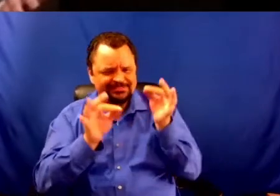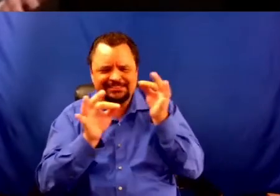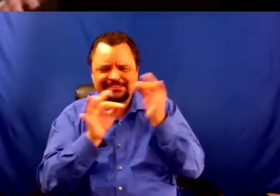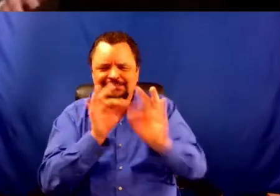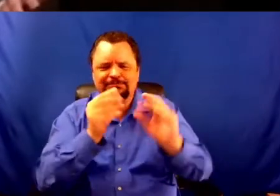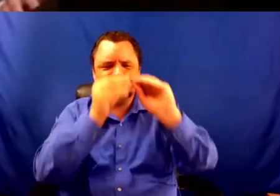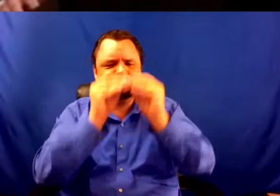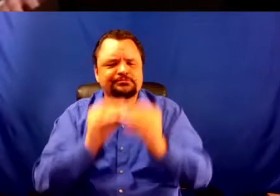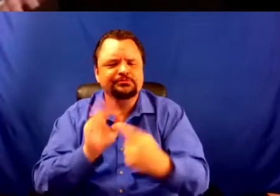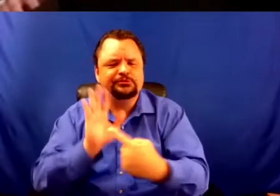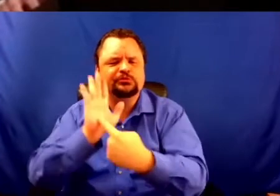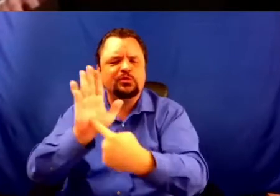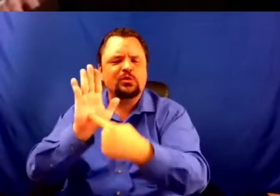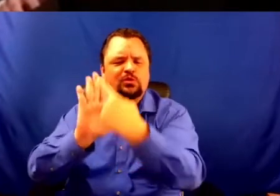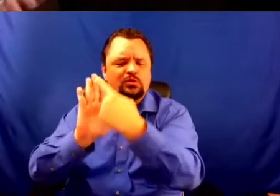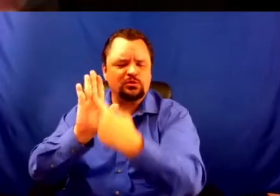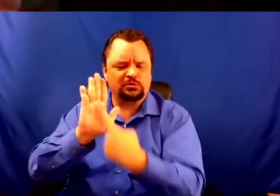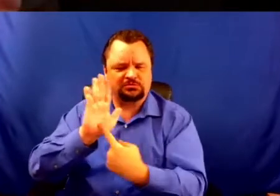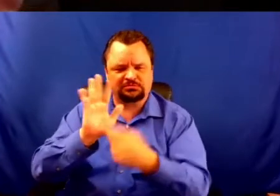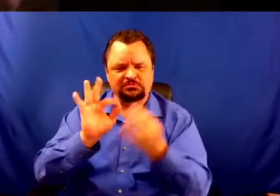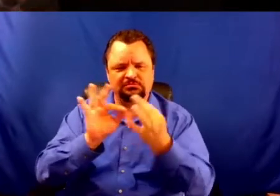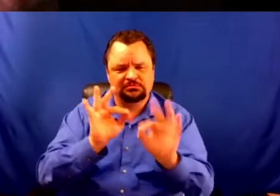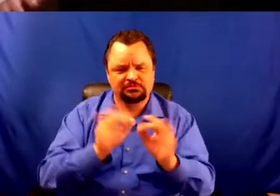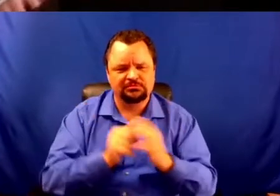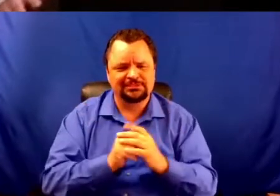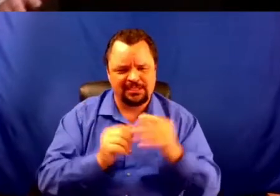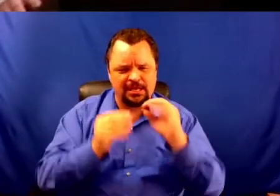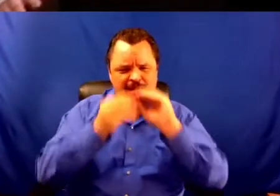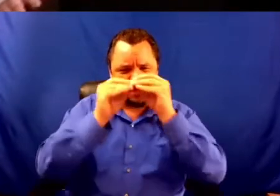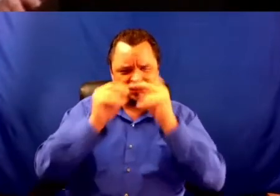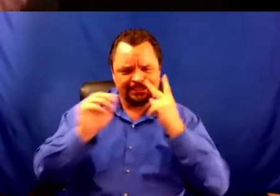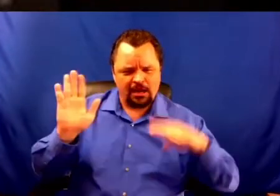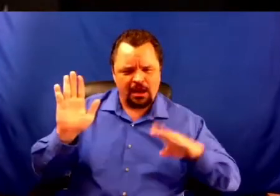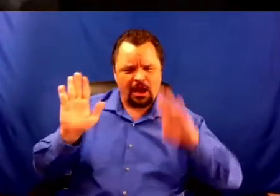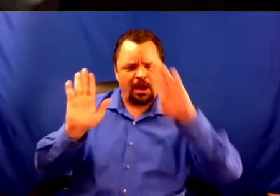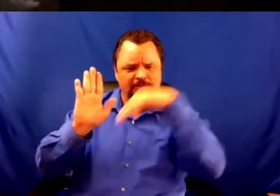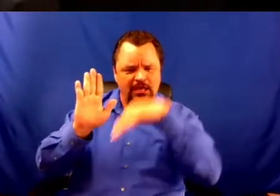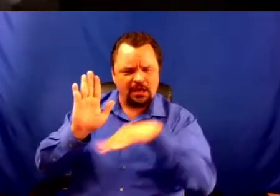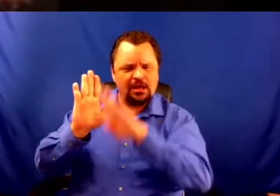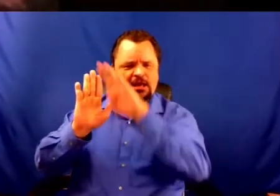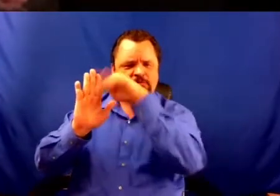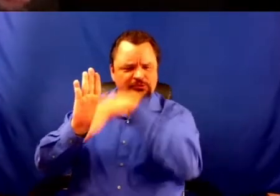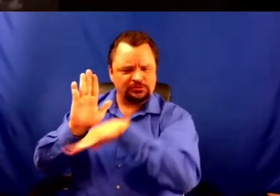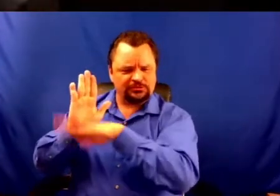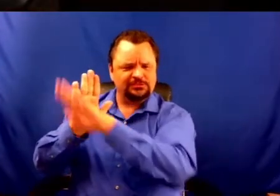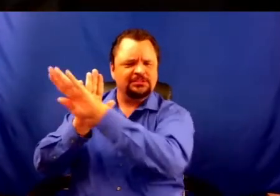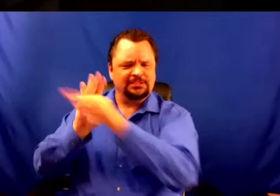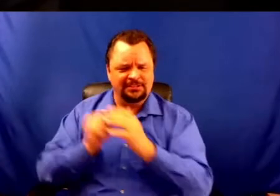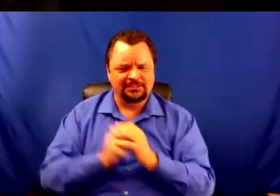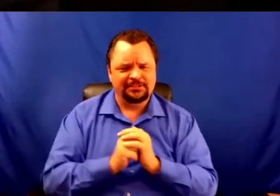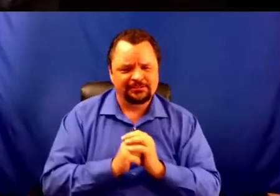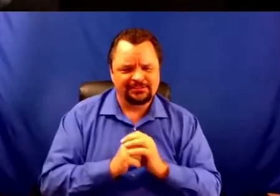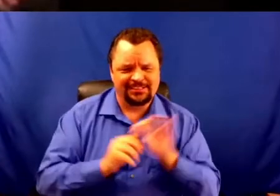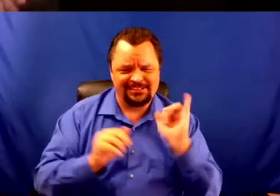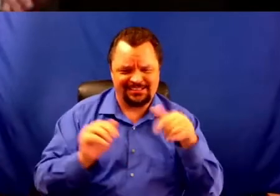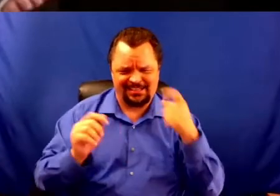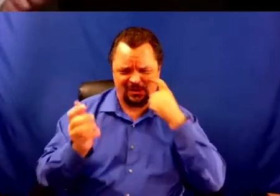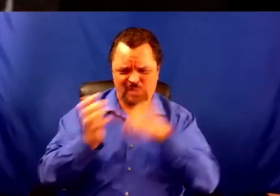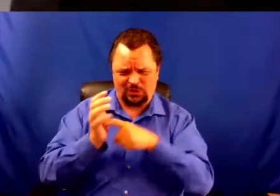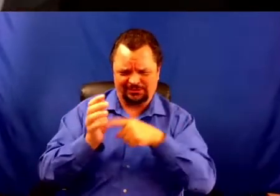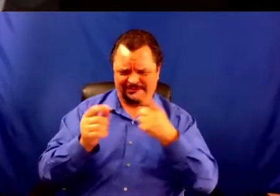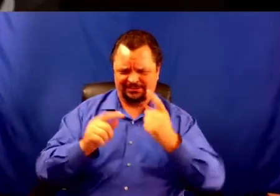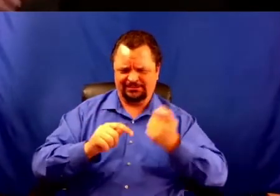simple illustration of the incidence wave. The current wave that we're in is very different than the previous waves because it's staying